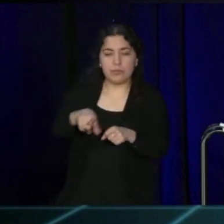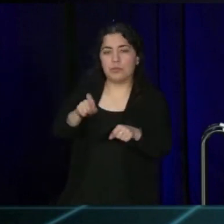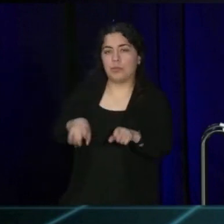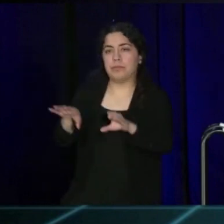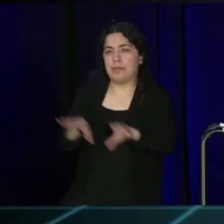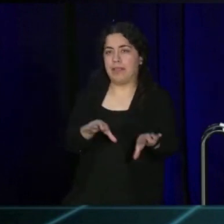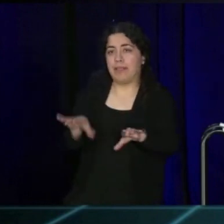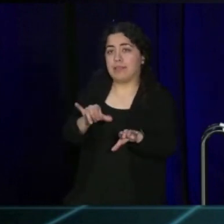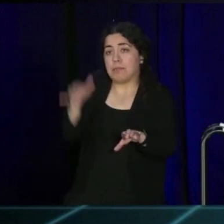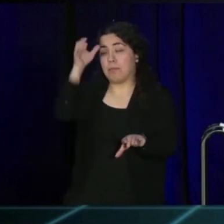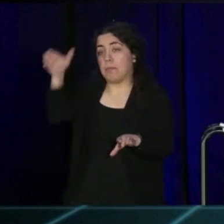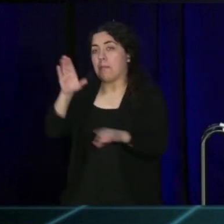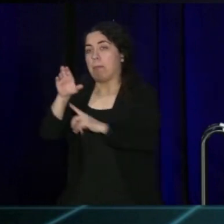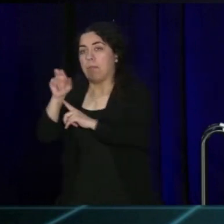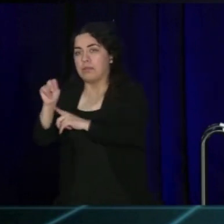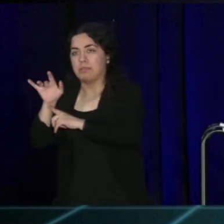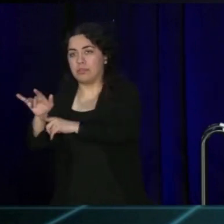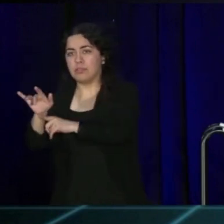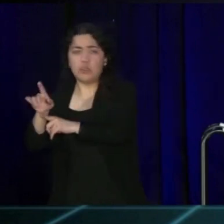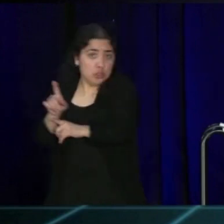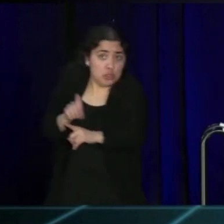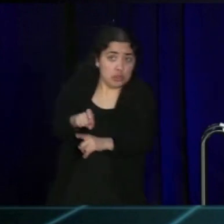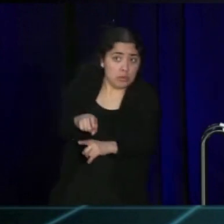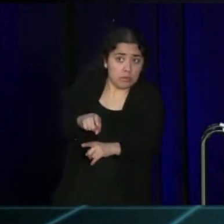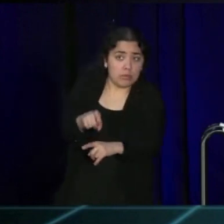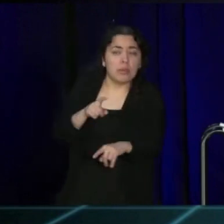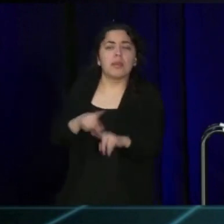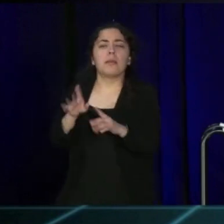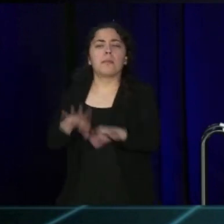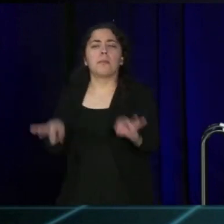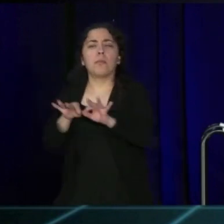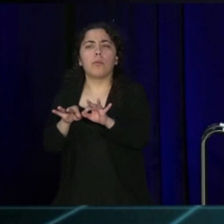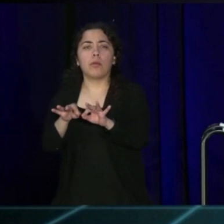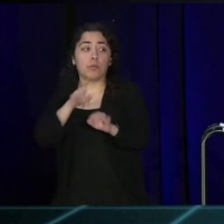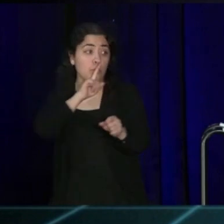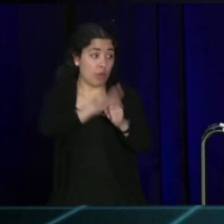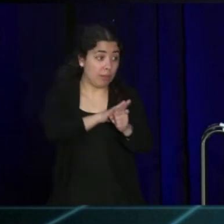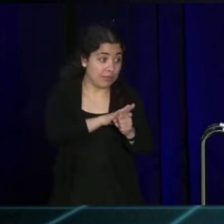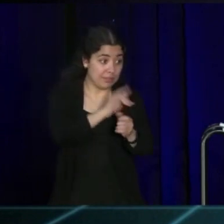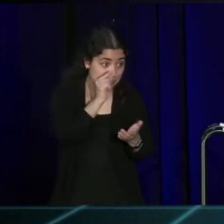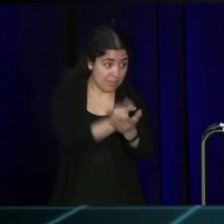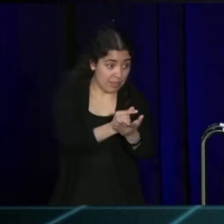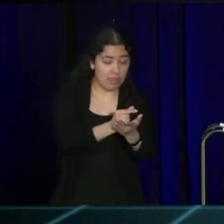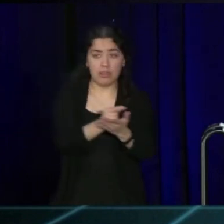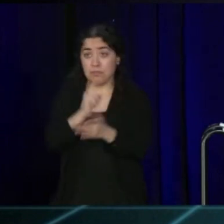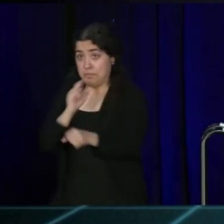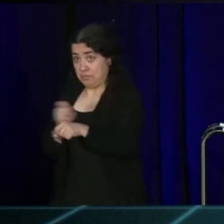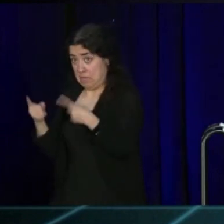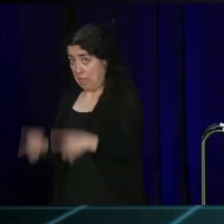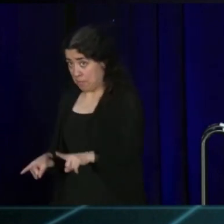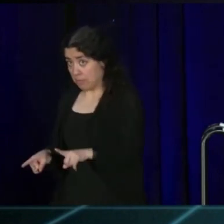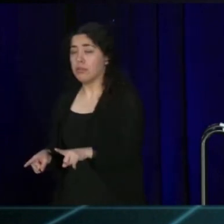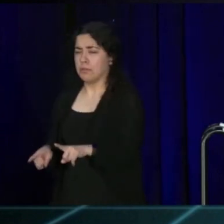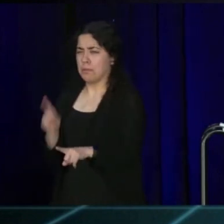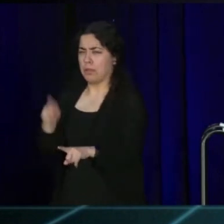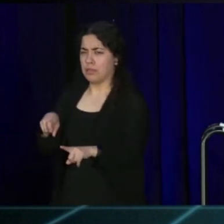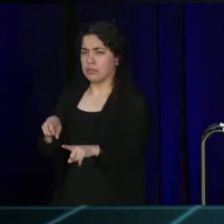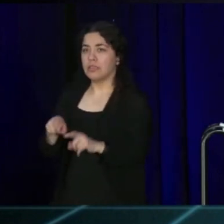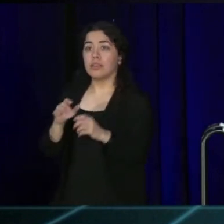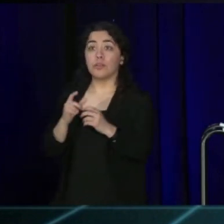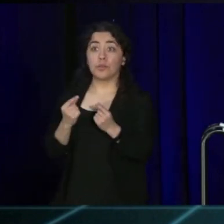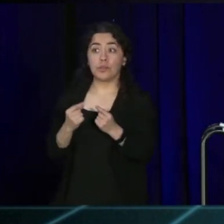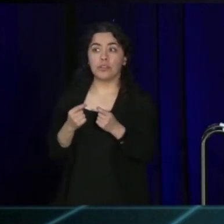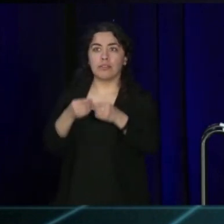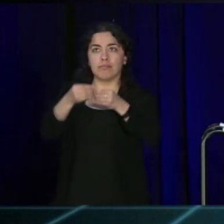button, and it should behave as such, and it's important to fulfill that promise. In order to do that, we would usually write a lot of JavaScript, CSS,